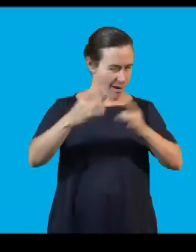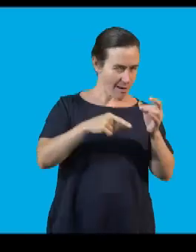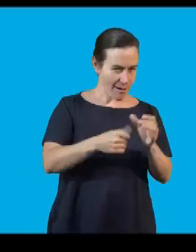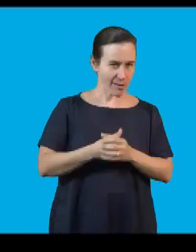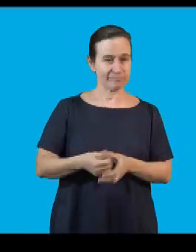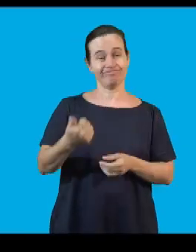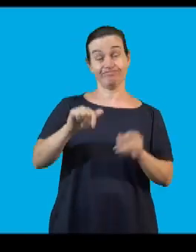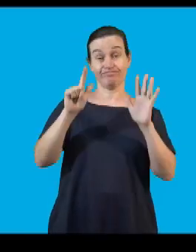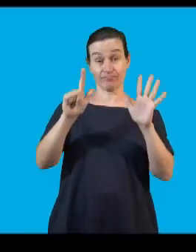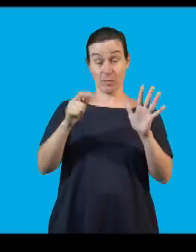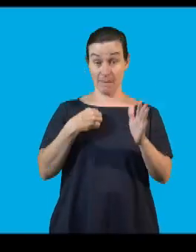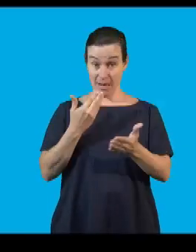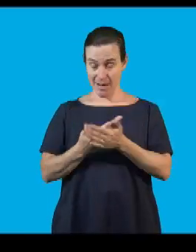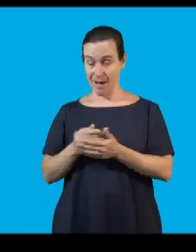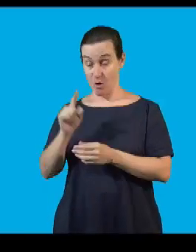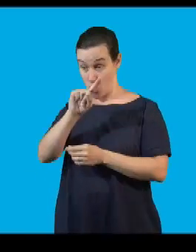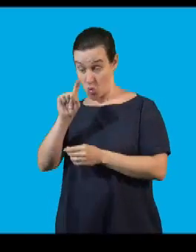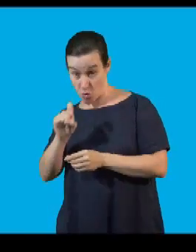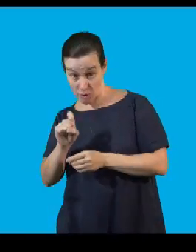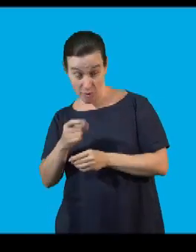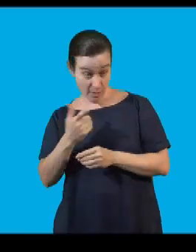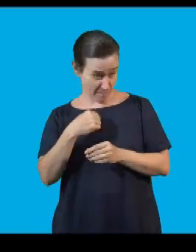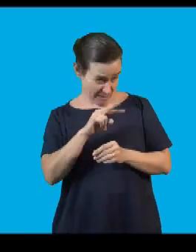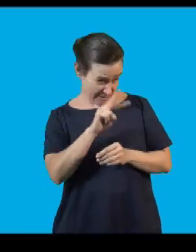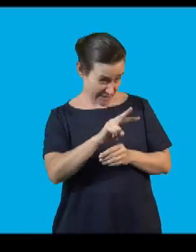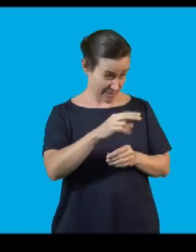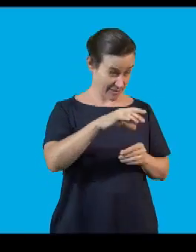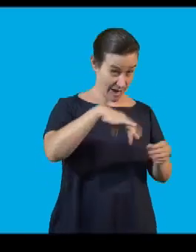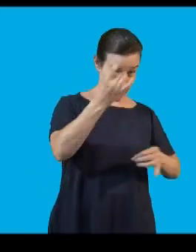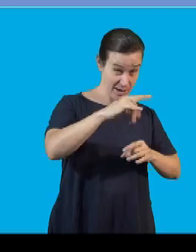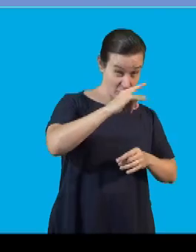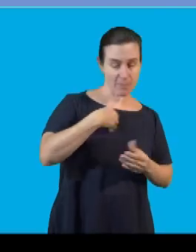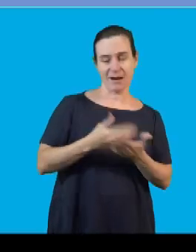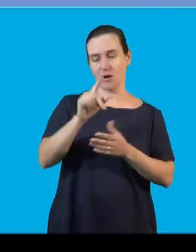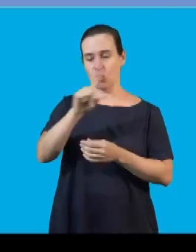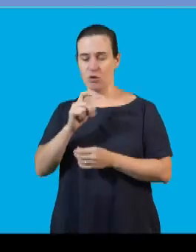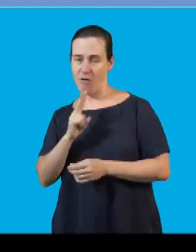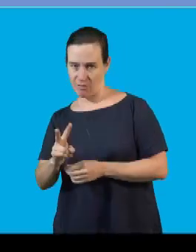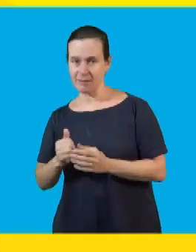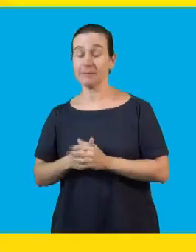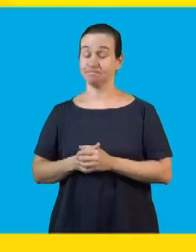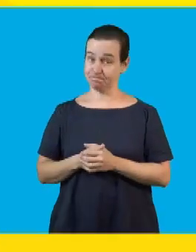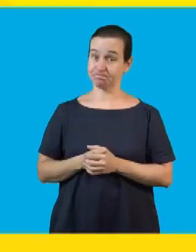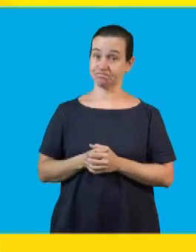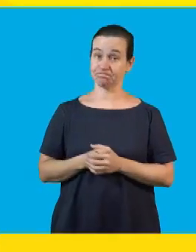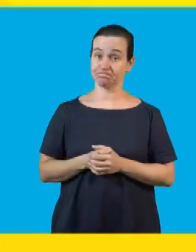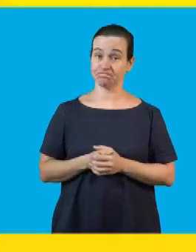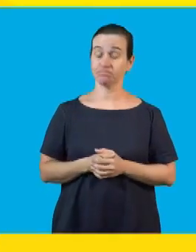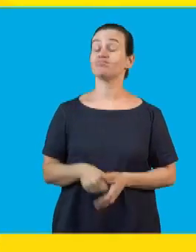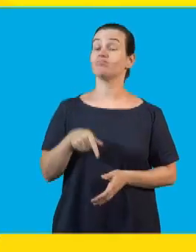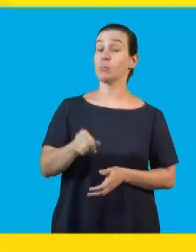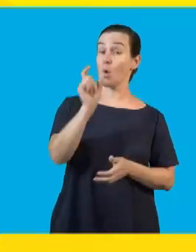analyzing, as well as answering questions based on those specific cartoons. Let's quickly look